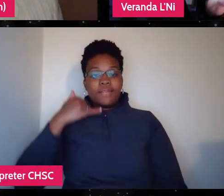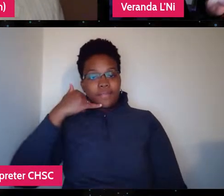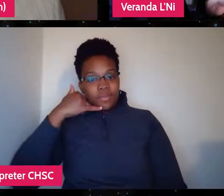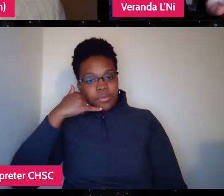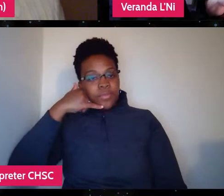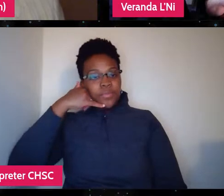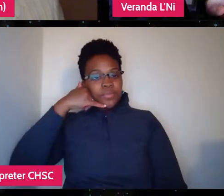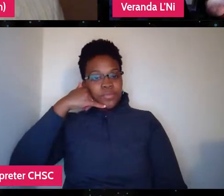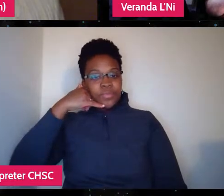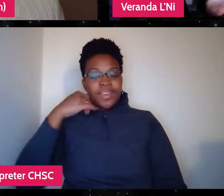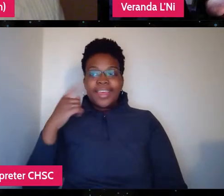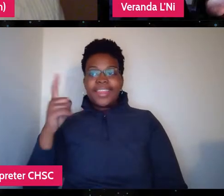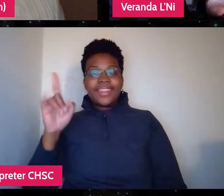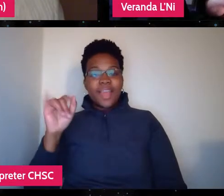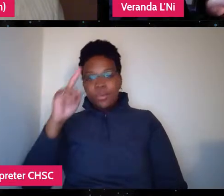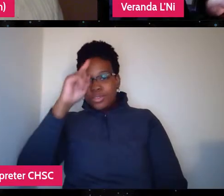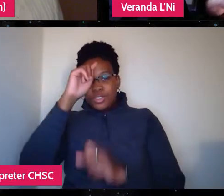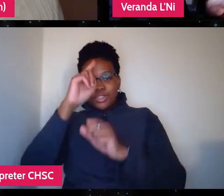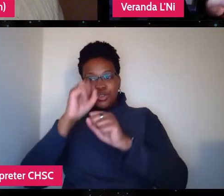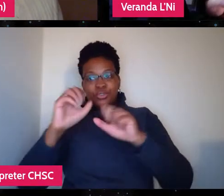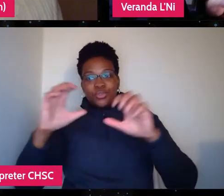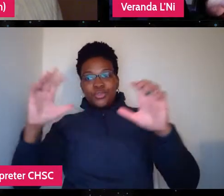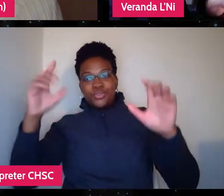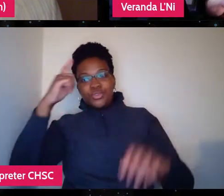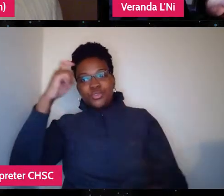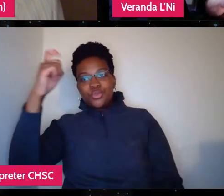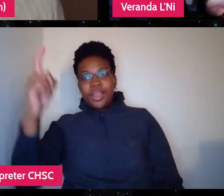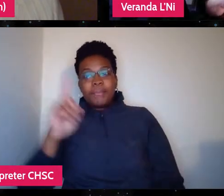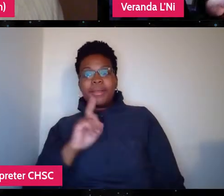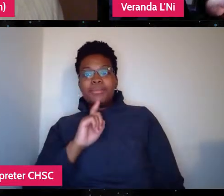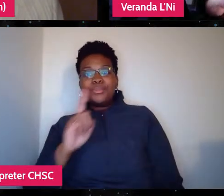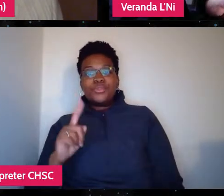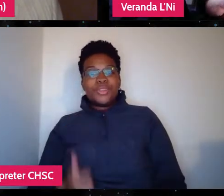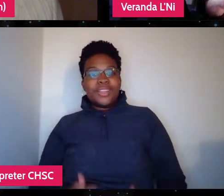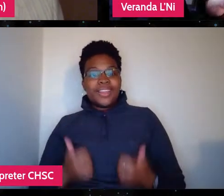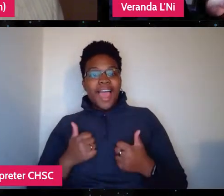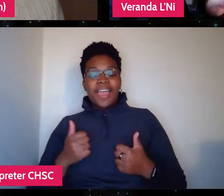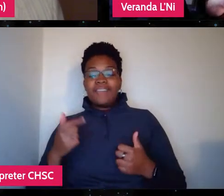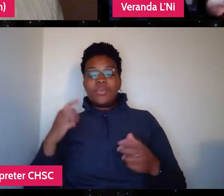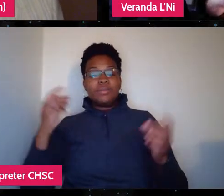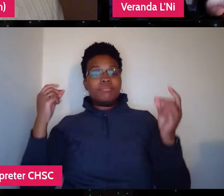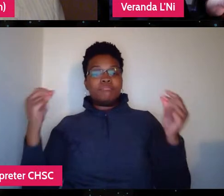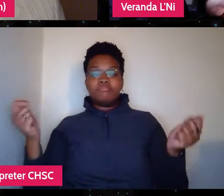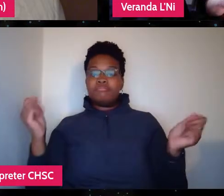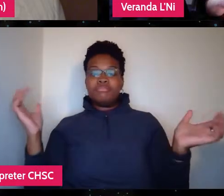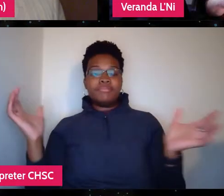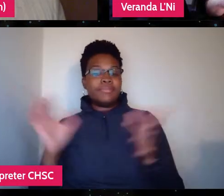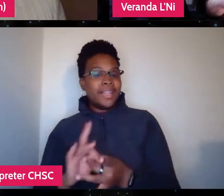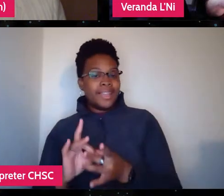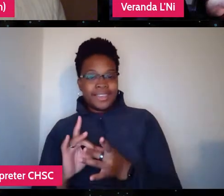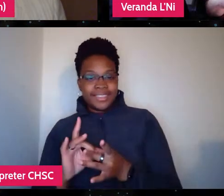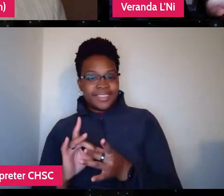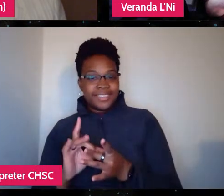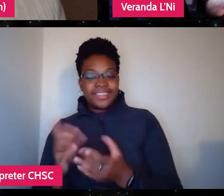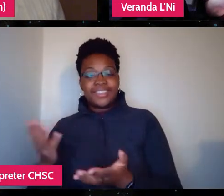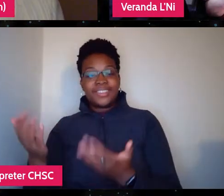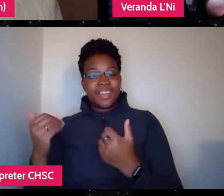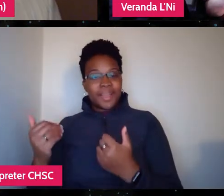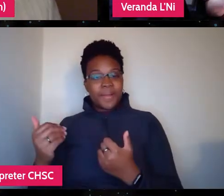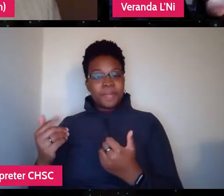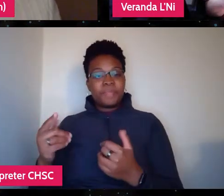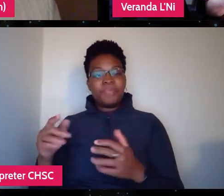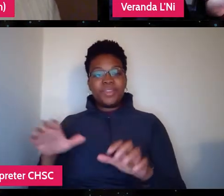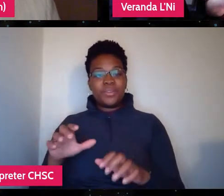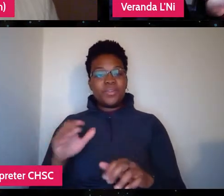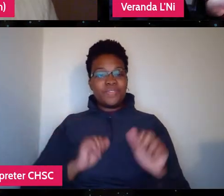was like a dream come true to me. And we clicked, and she came and did the film. And, you know, half of the stuff